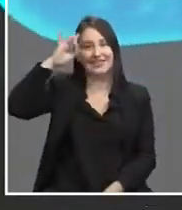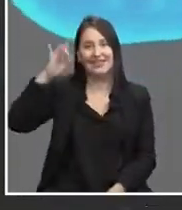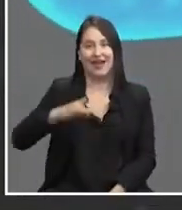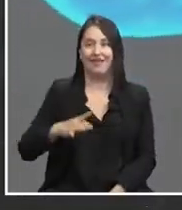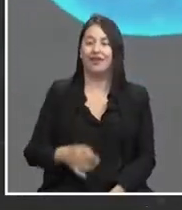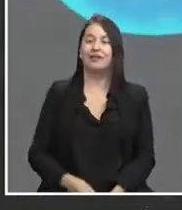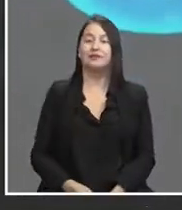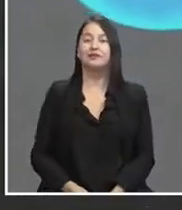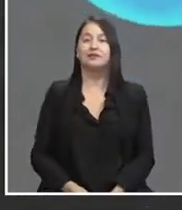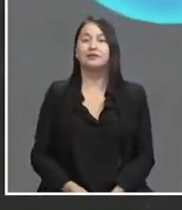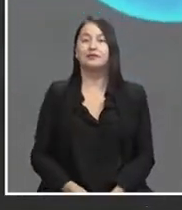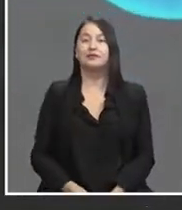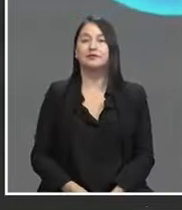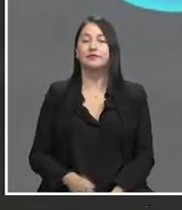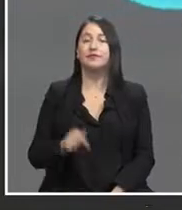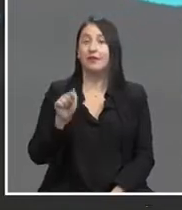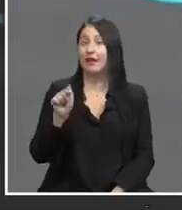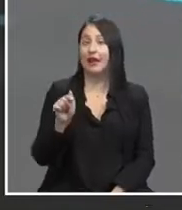globalization.